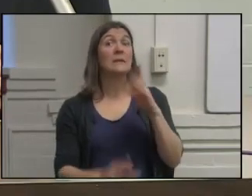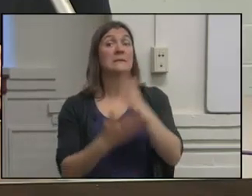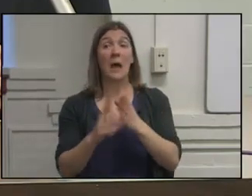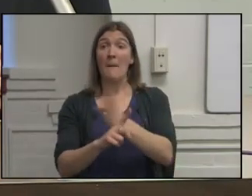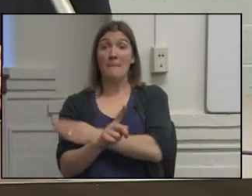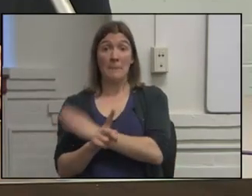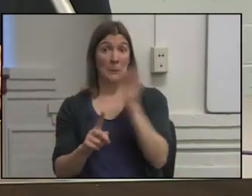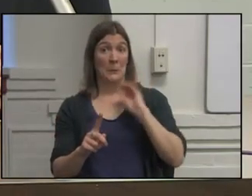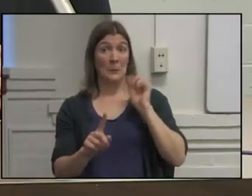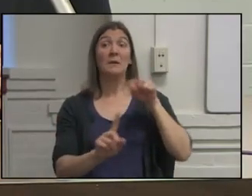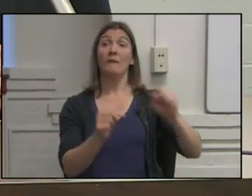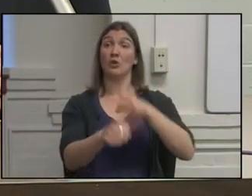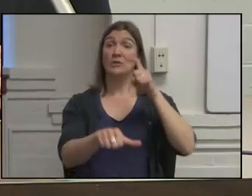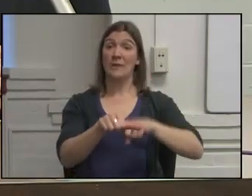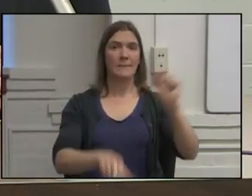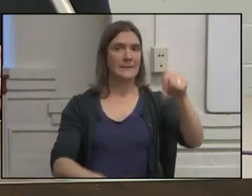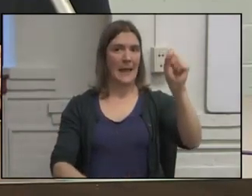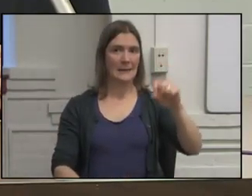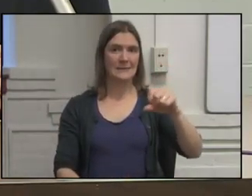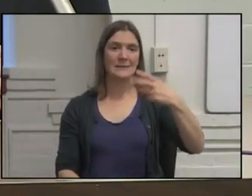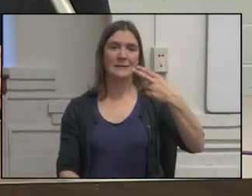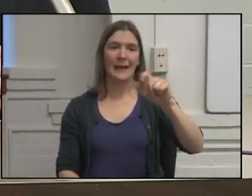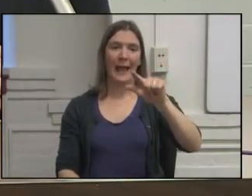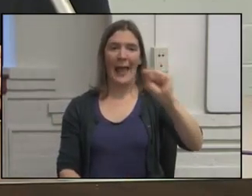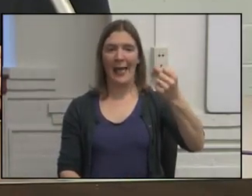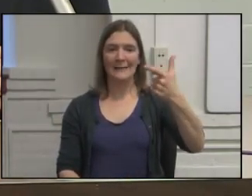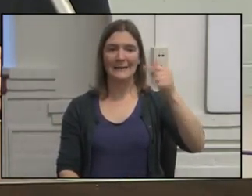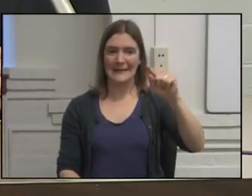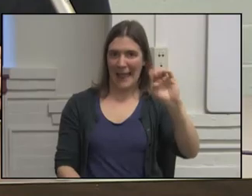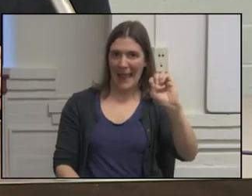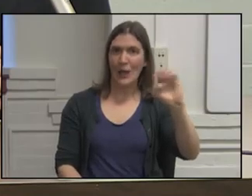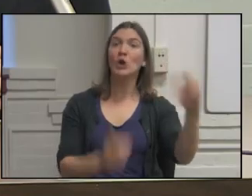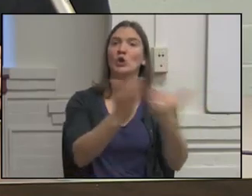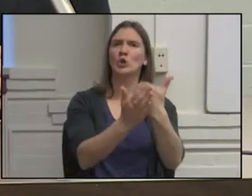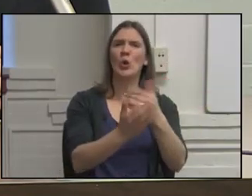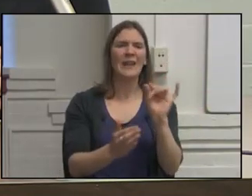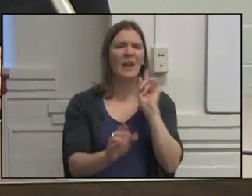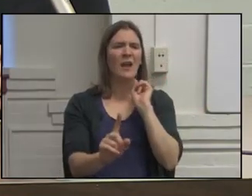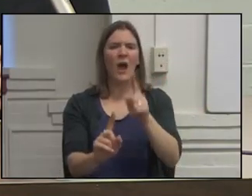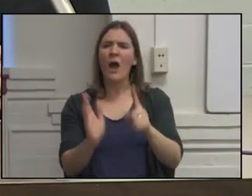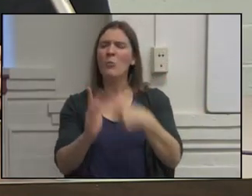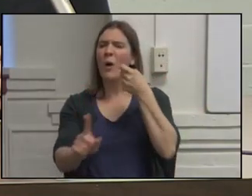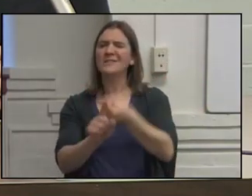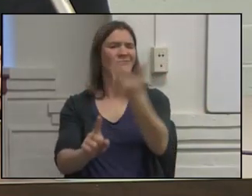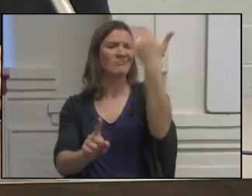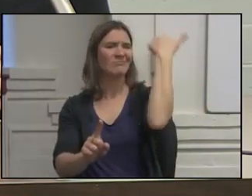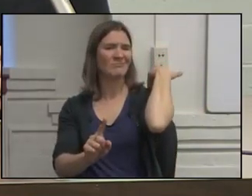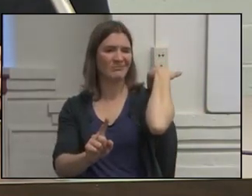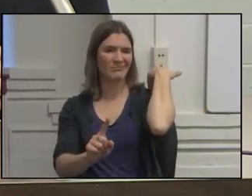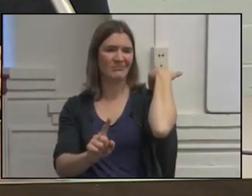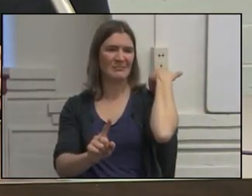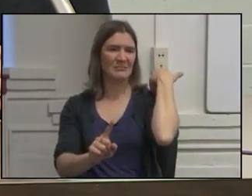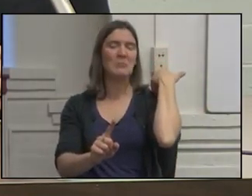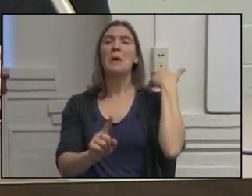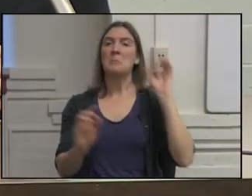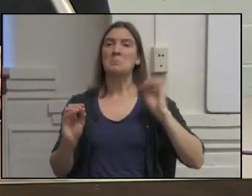years? Yeah. Yes. Yeah. Hell's Gate is new. They did come to a one-off event.